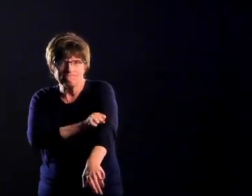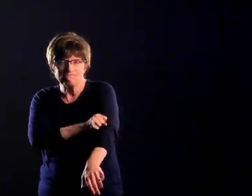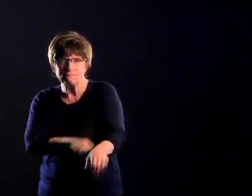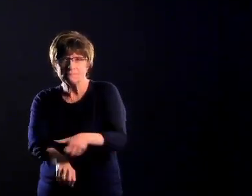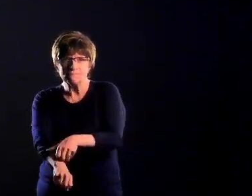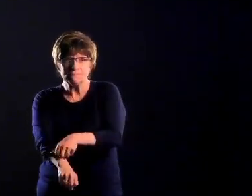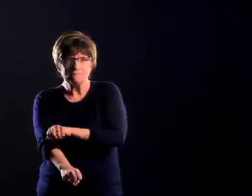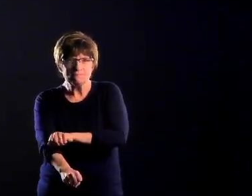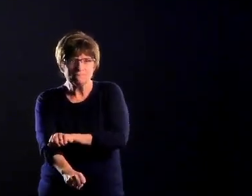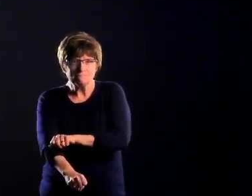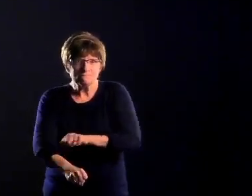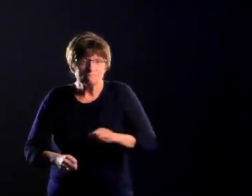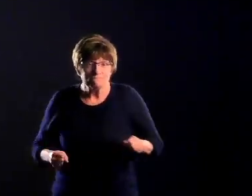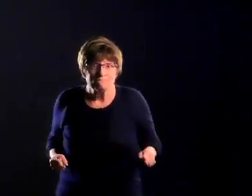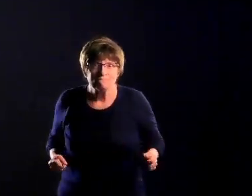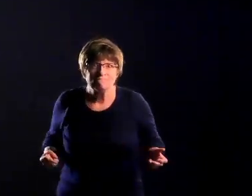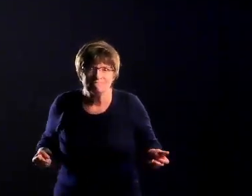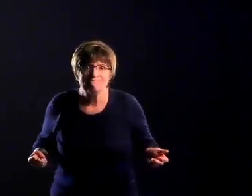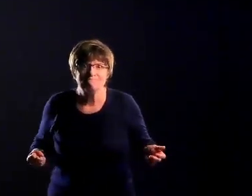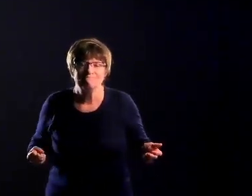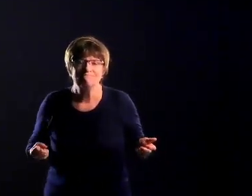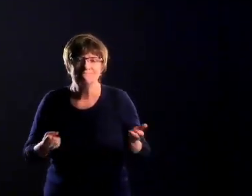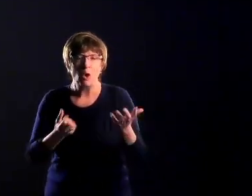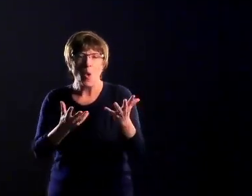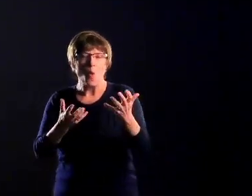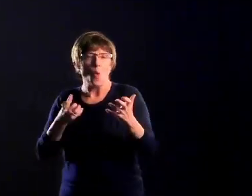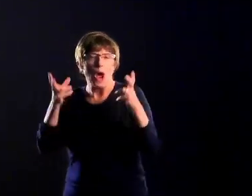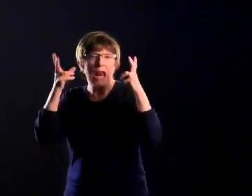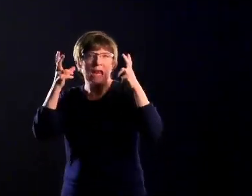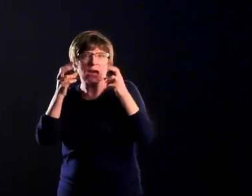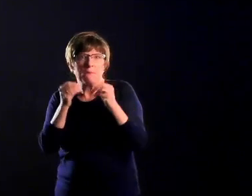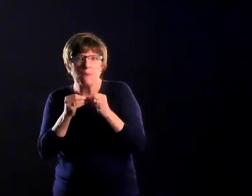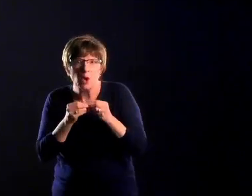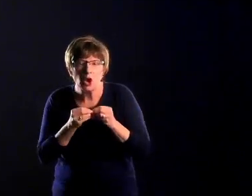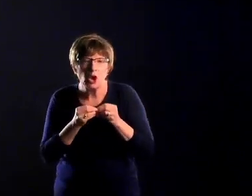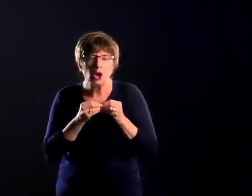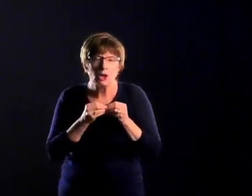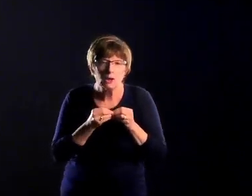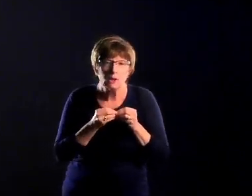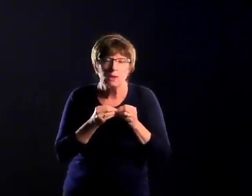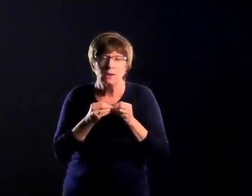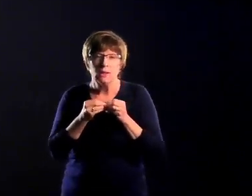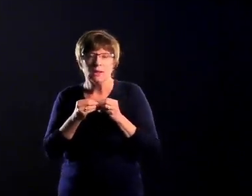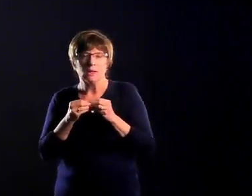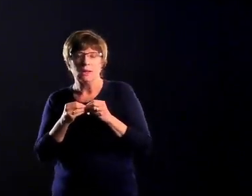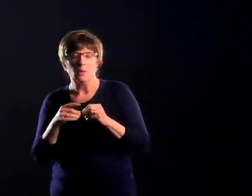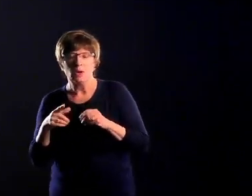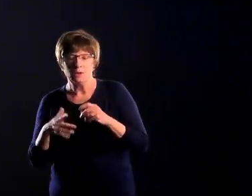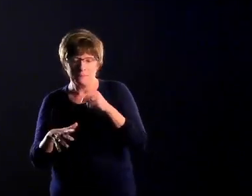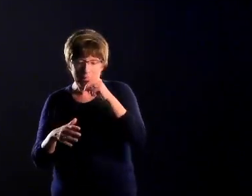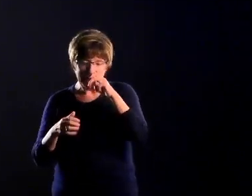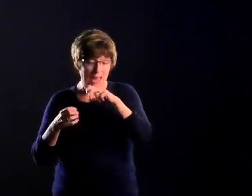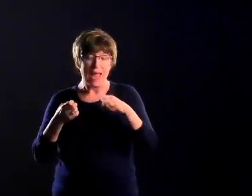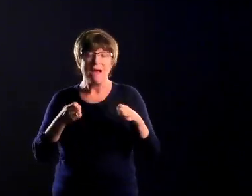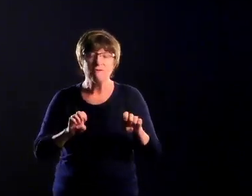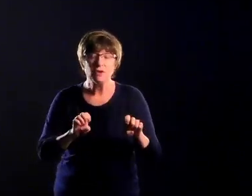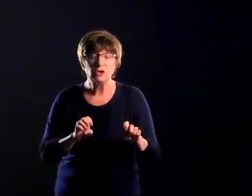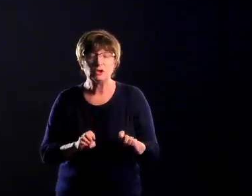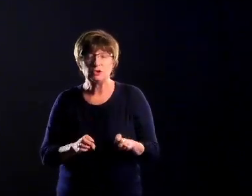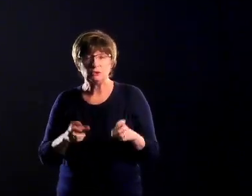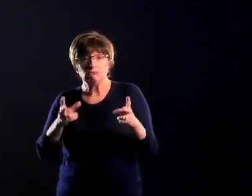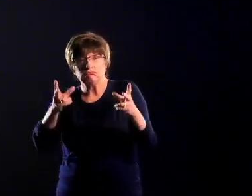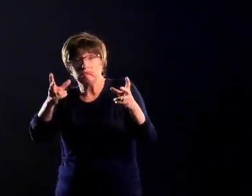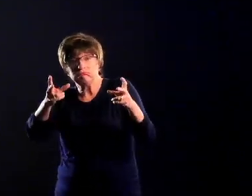situation, that we'd want to hear more, that we want to receive more, that we want to make a conscious effort to pull it